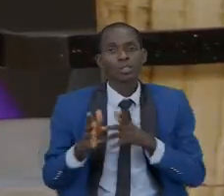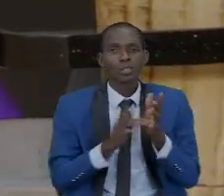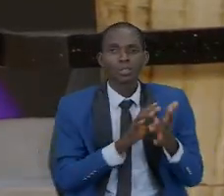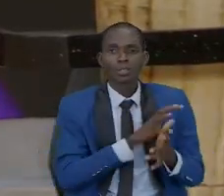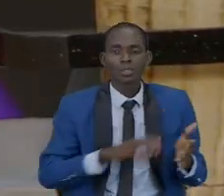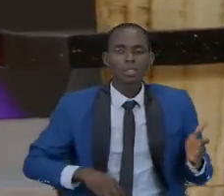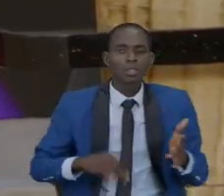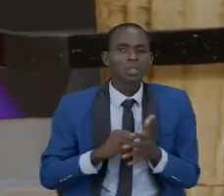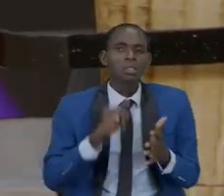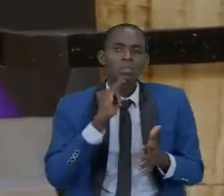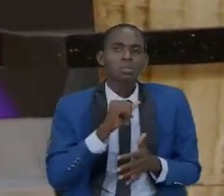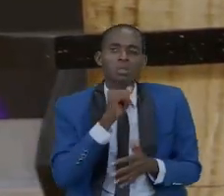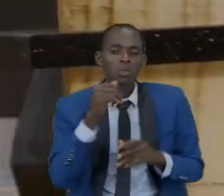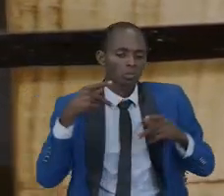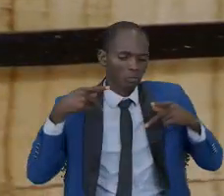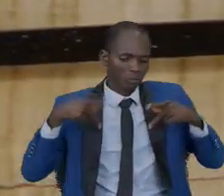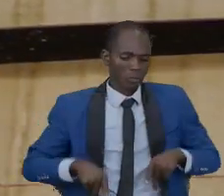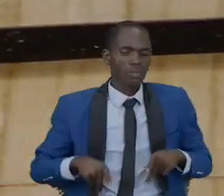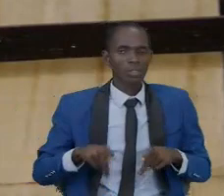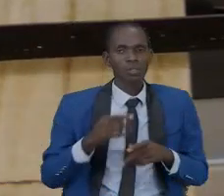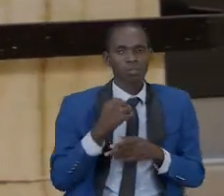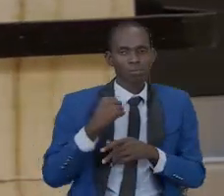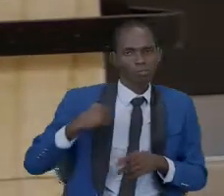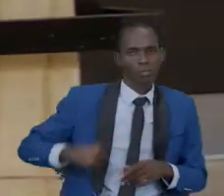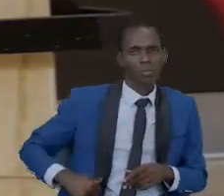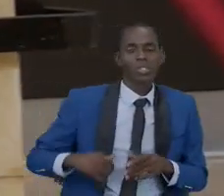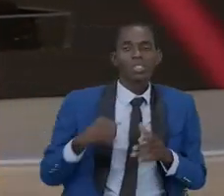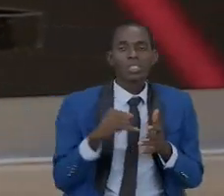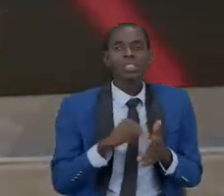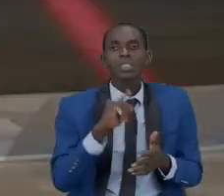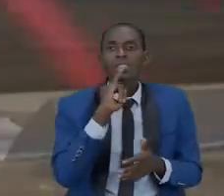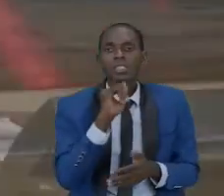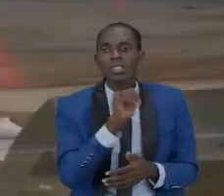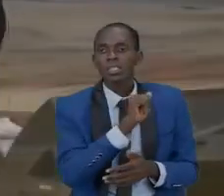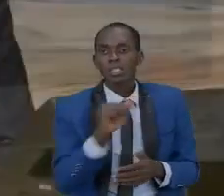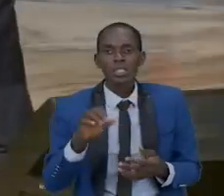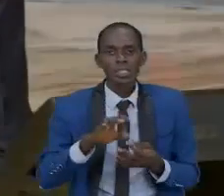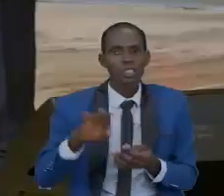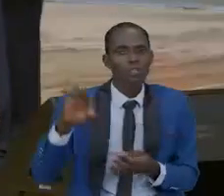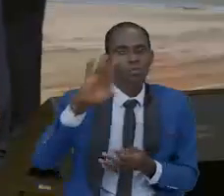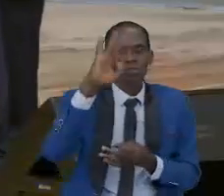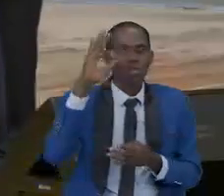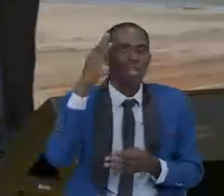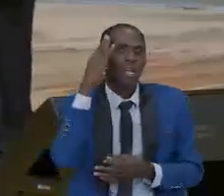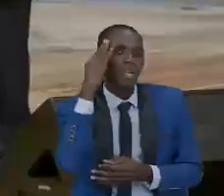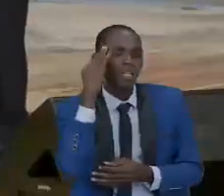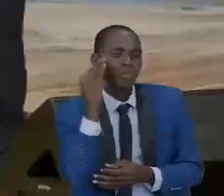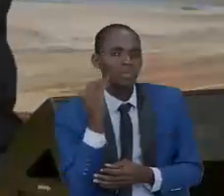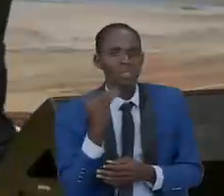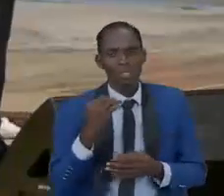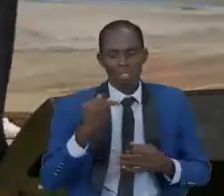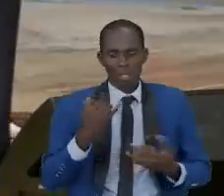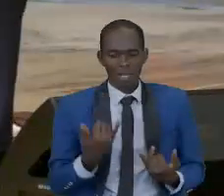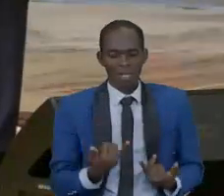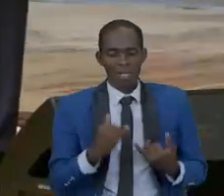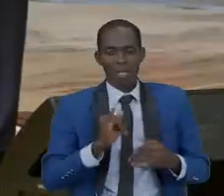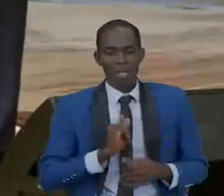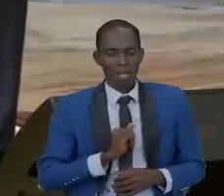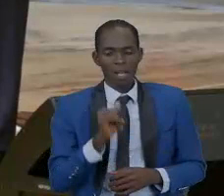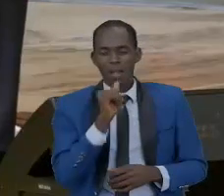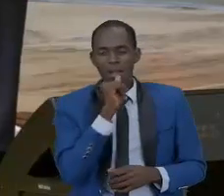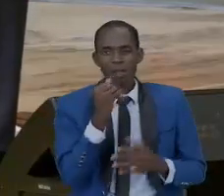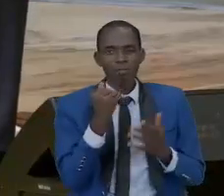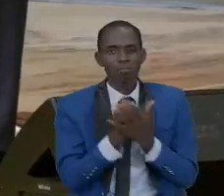is no physical crucifixion it is a spiritual experience I am crucified